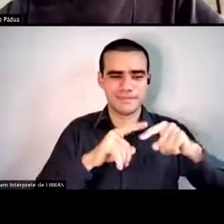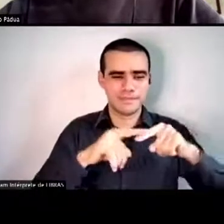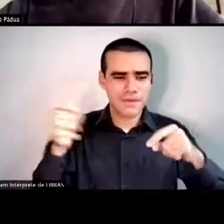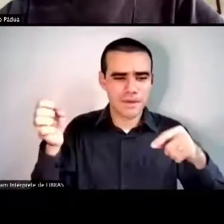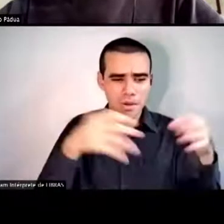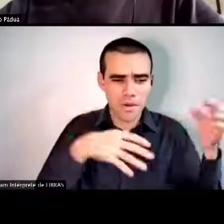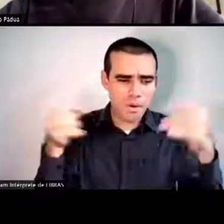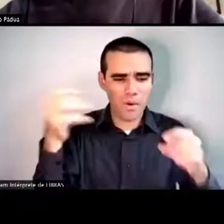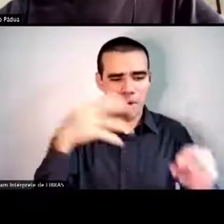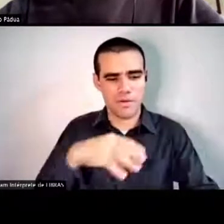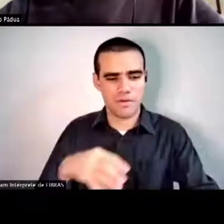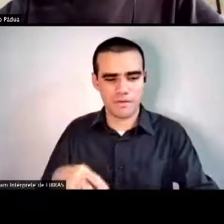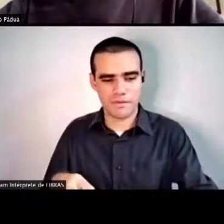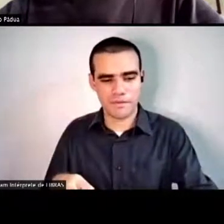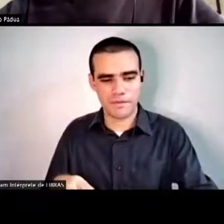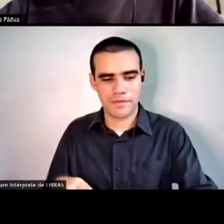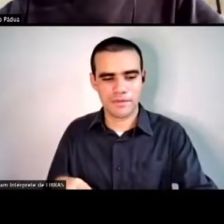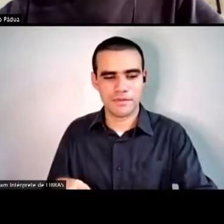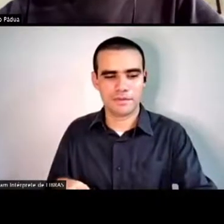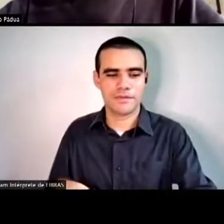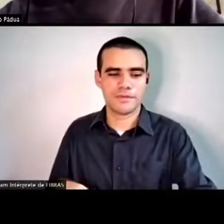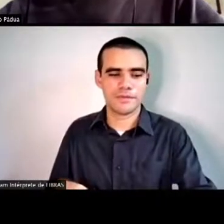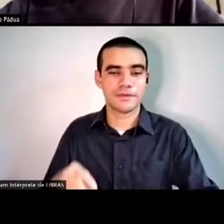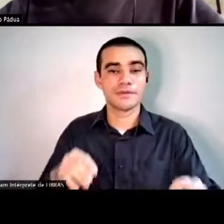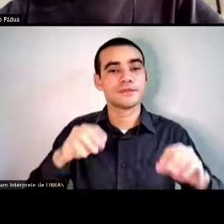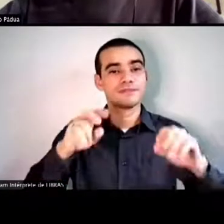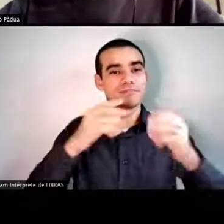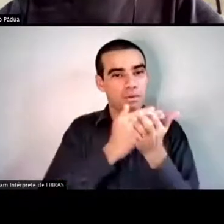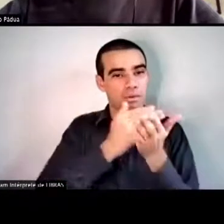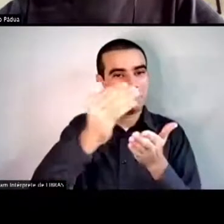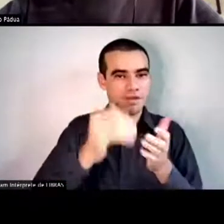This is the topic. This is where the thing starts.